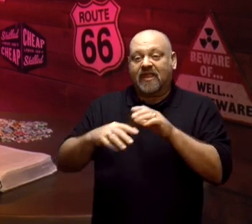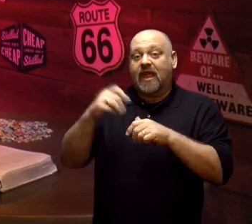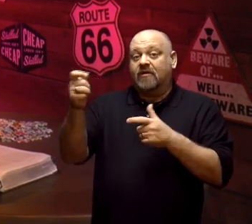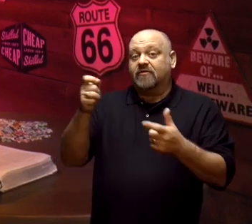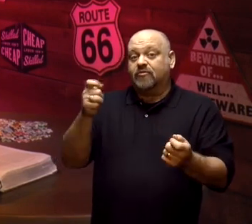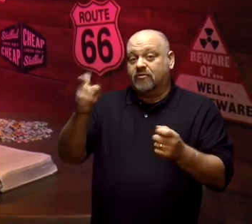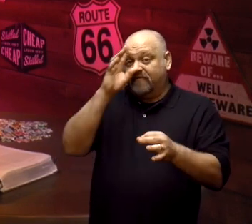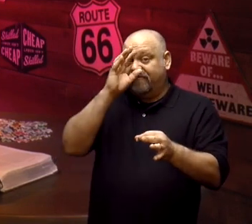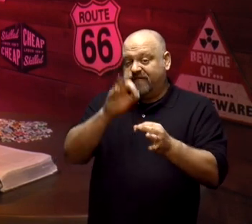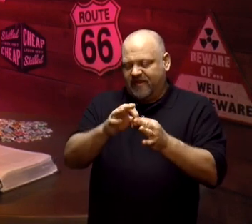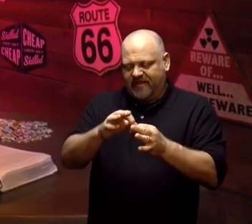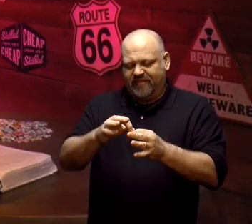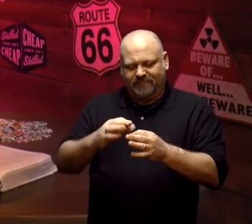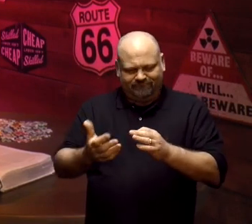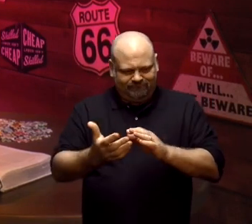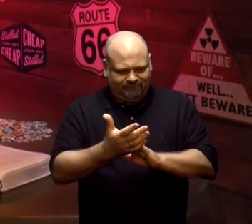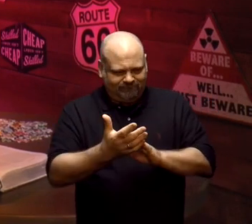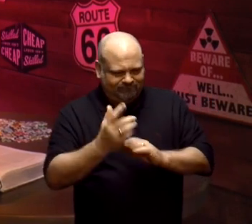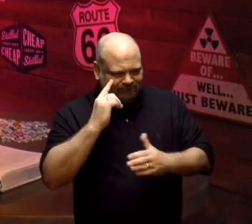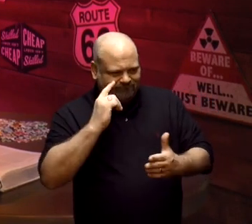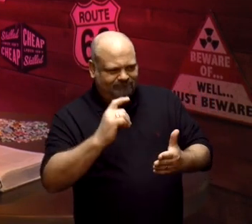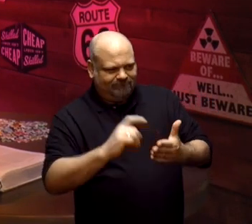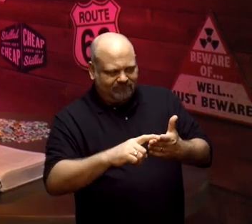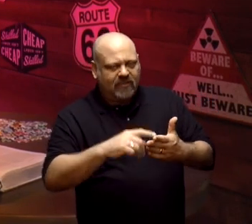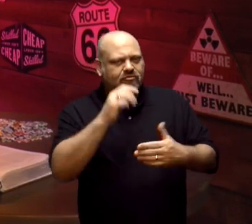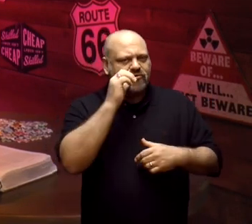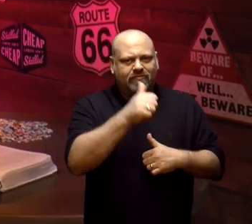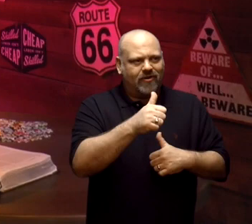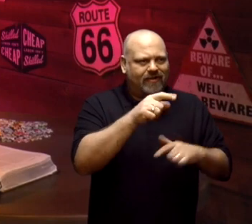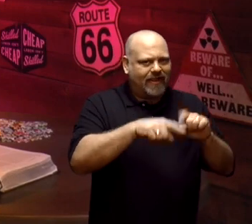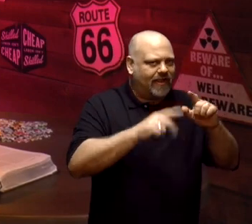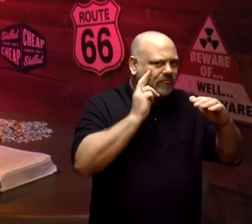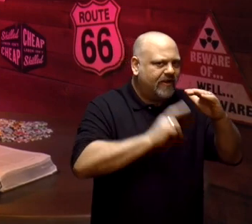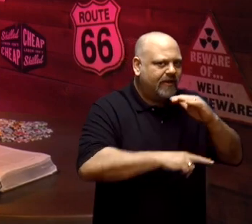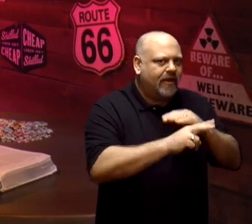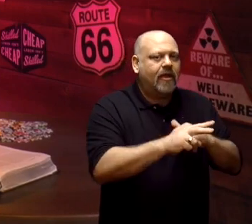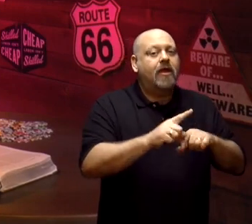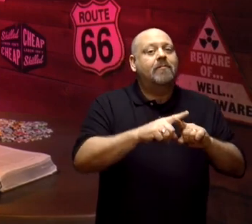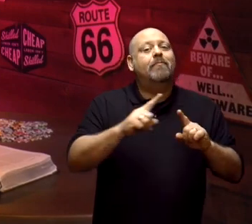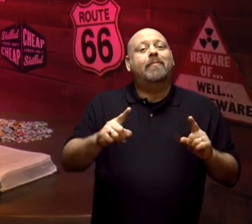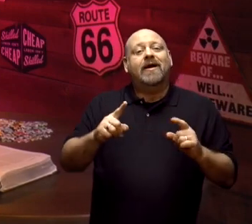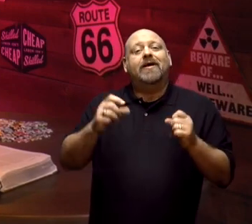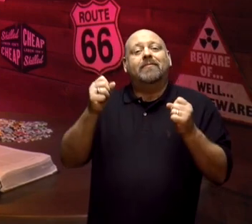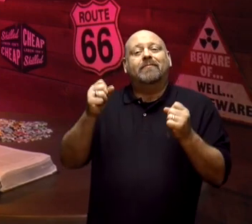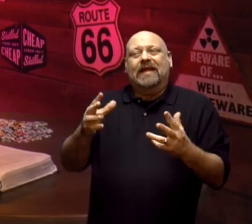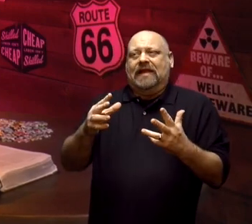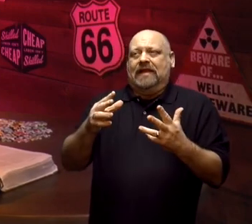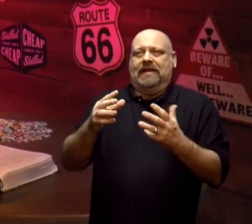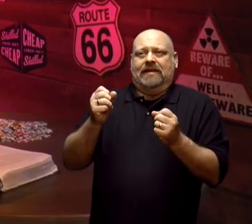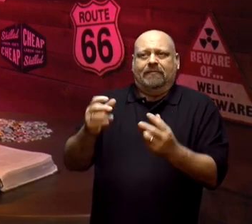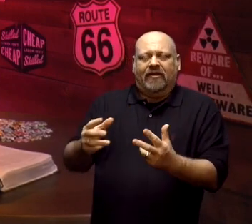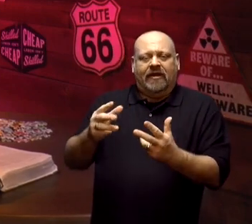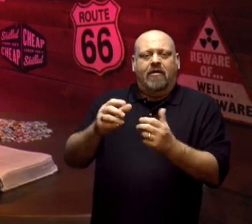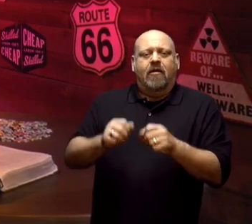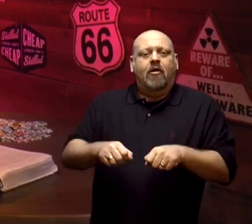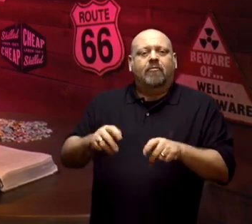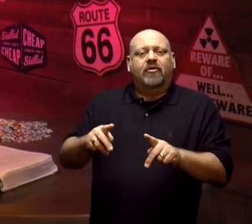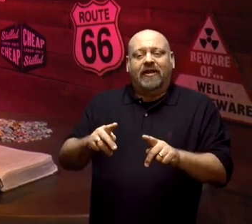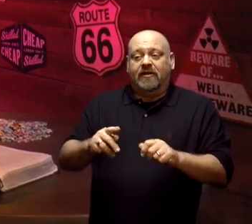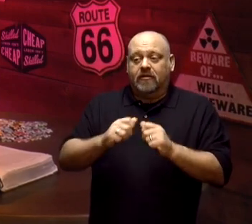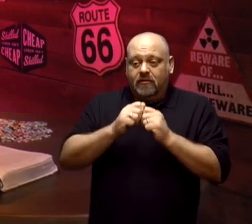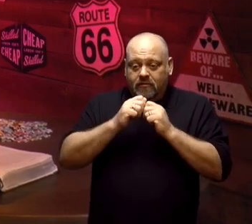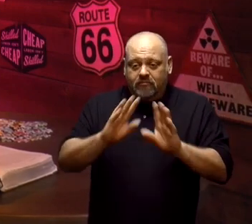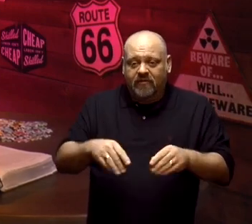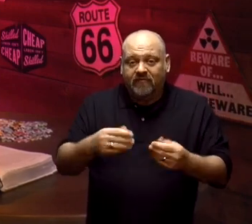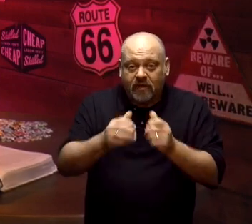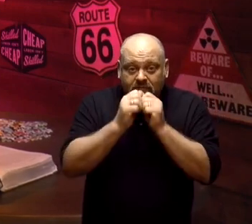control faith recognizes that tomorrow is unpredictable, but there are countless opportunities for extending blessings